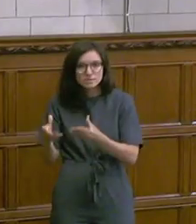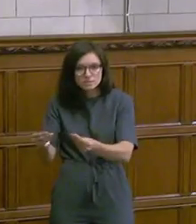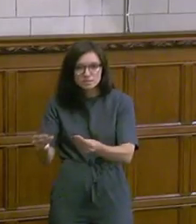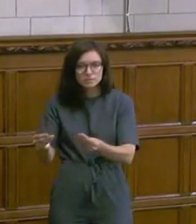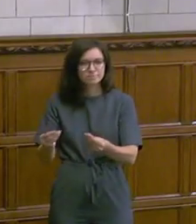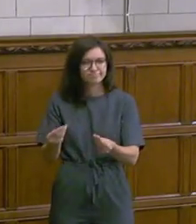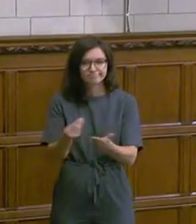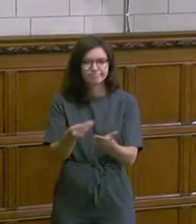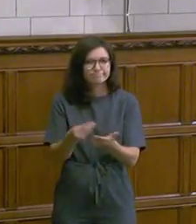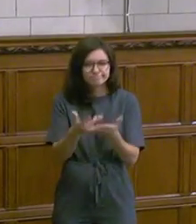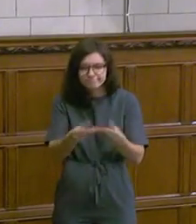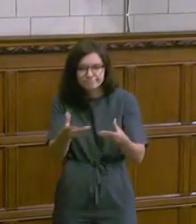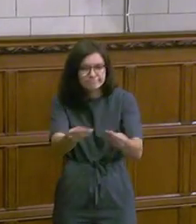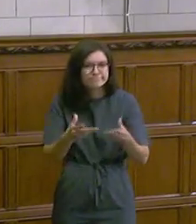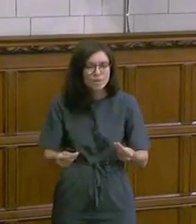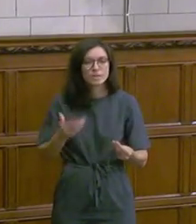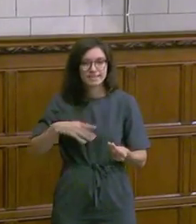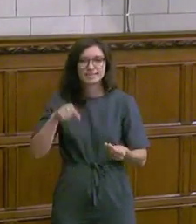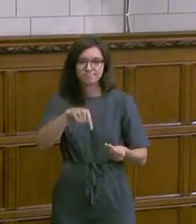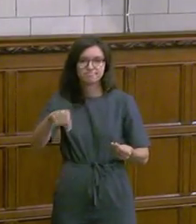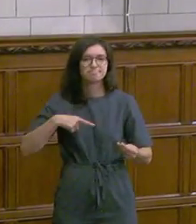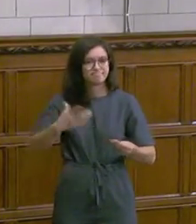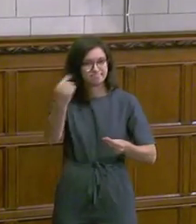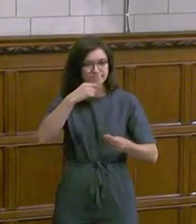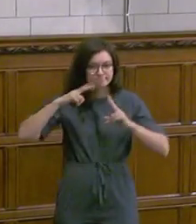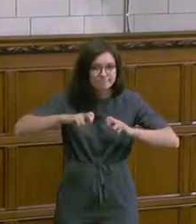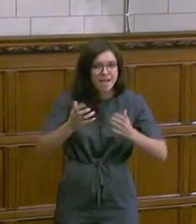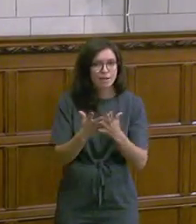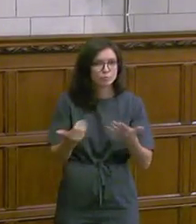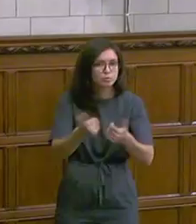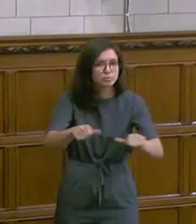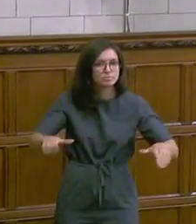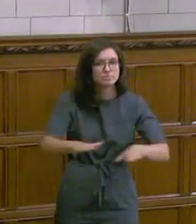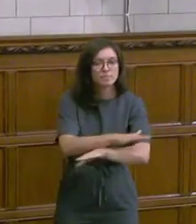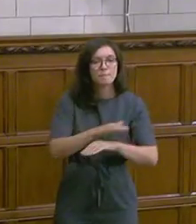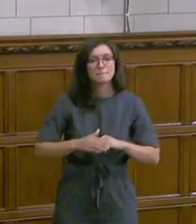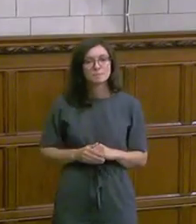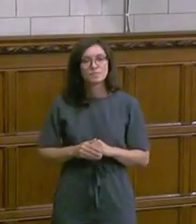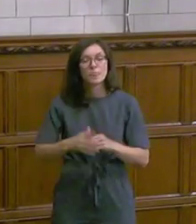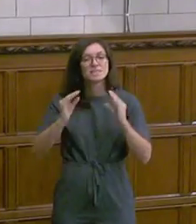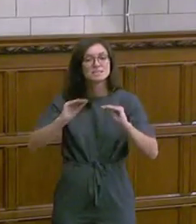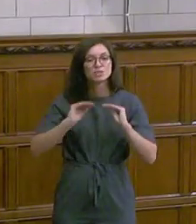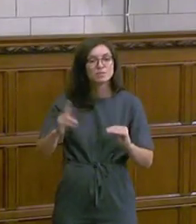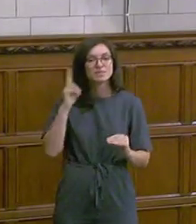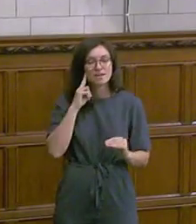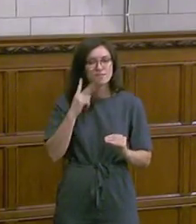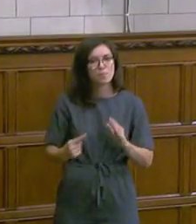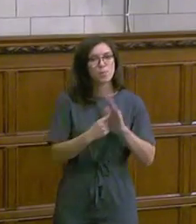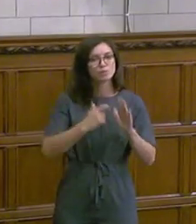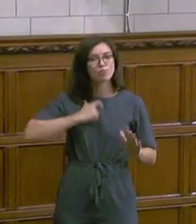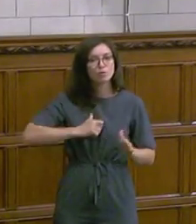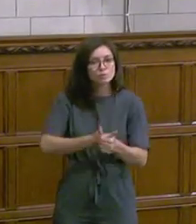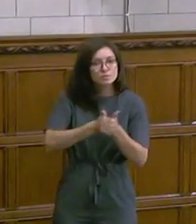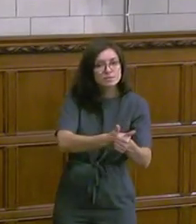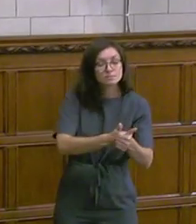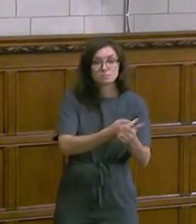addressed. Teachers of the deaf play a key role in supporting deaf children and their families and other teachers, as I have described. Where